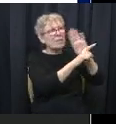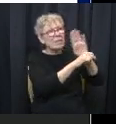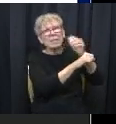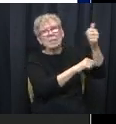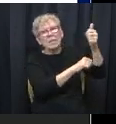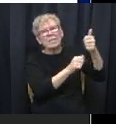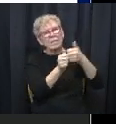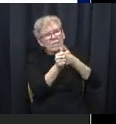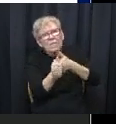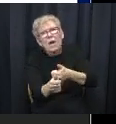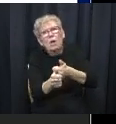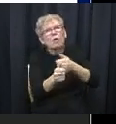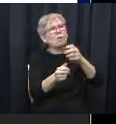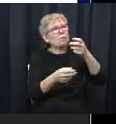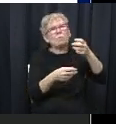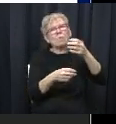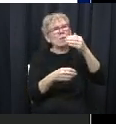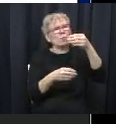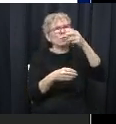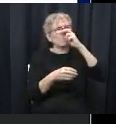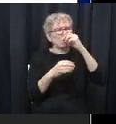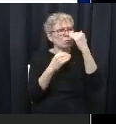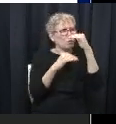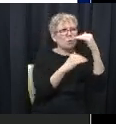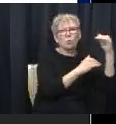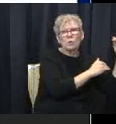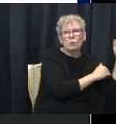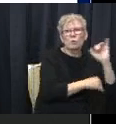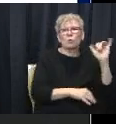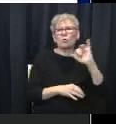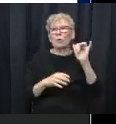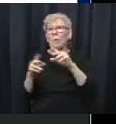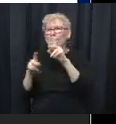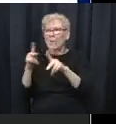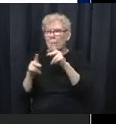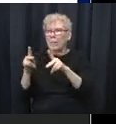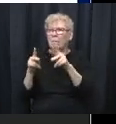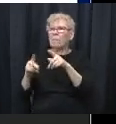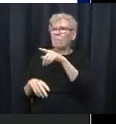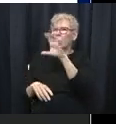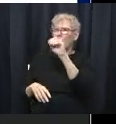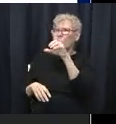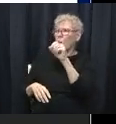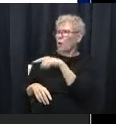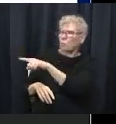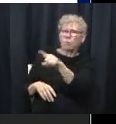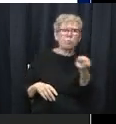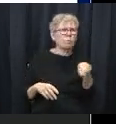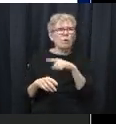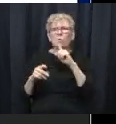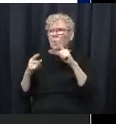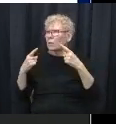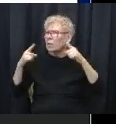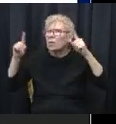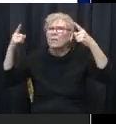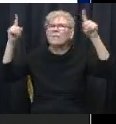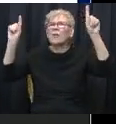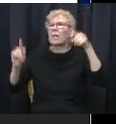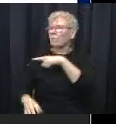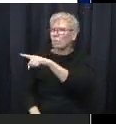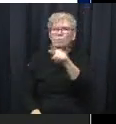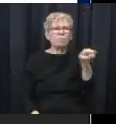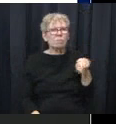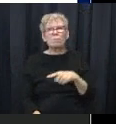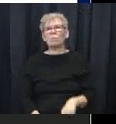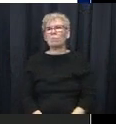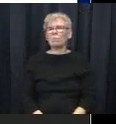been very successful. We've consistently been in the top lowest 10 states